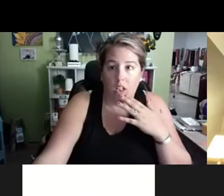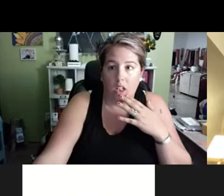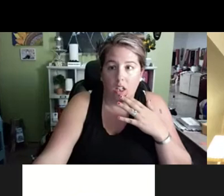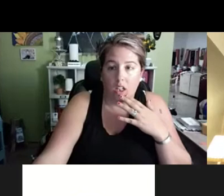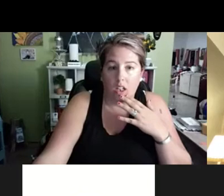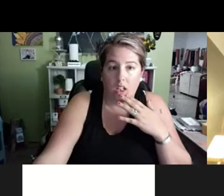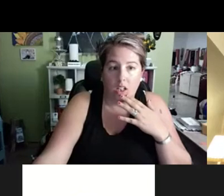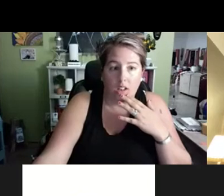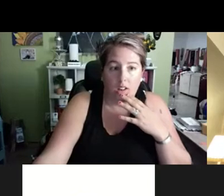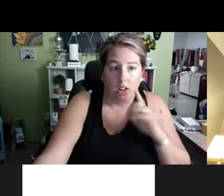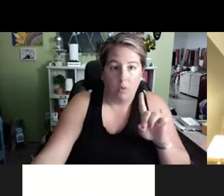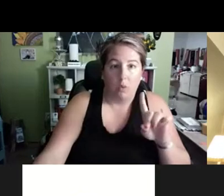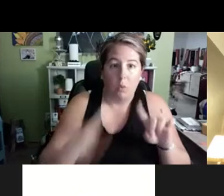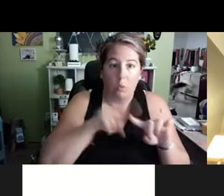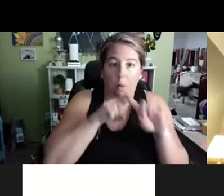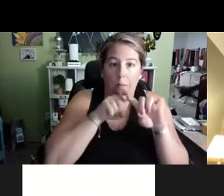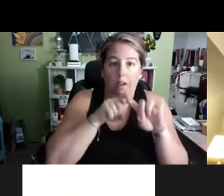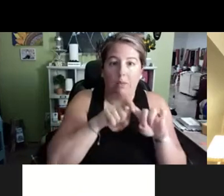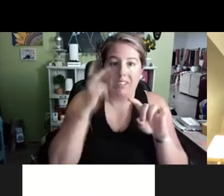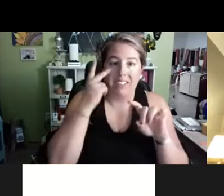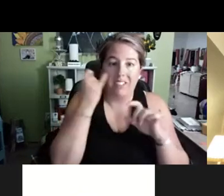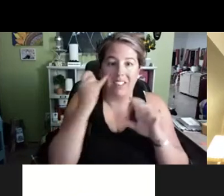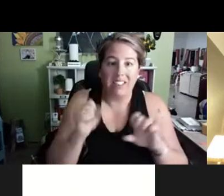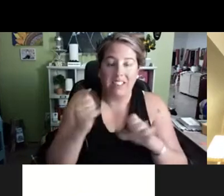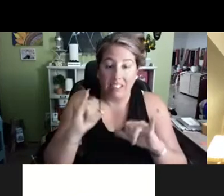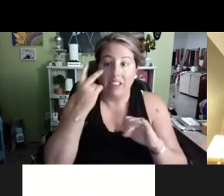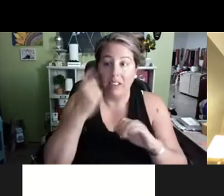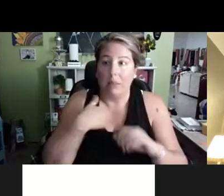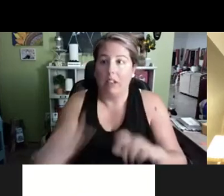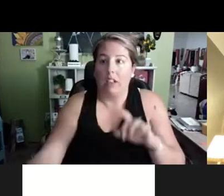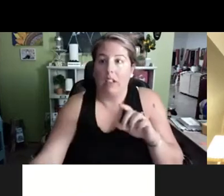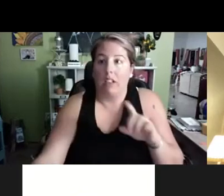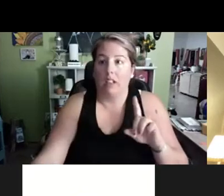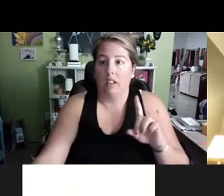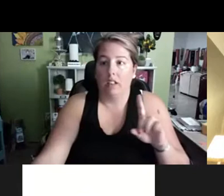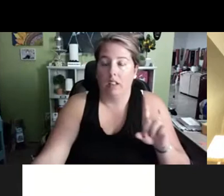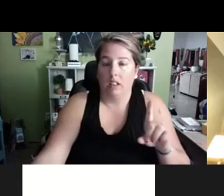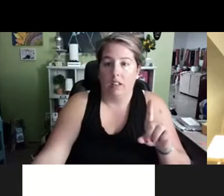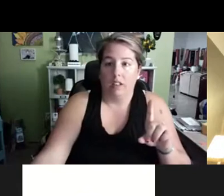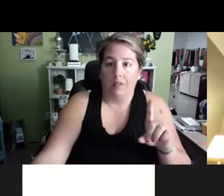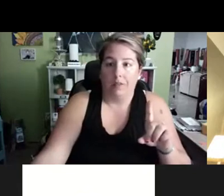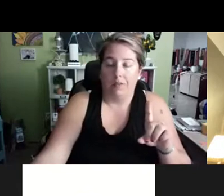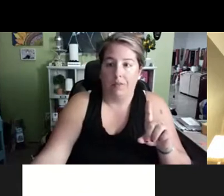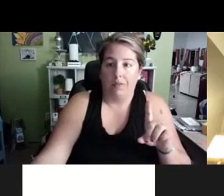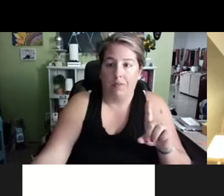So hold on one second. I want to get to the page that I wanted.